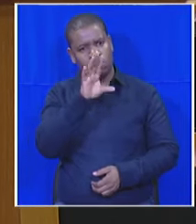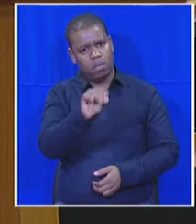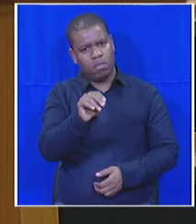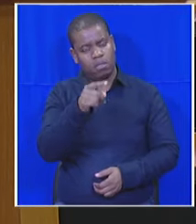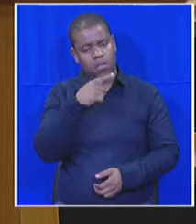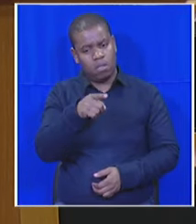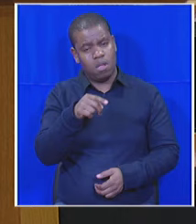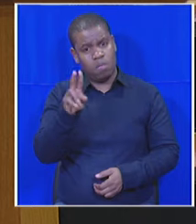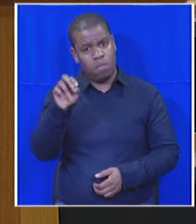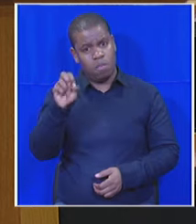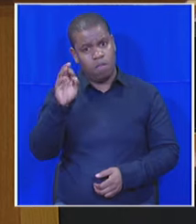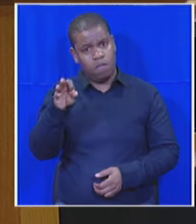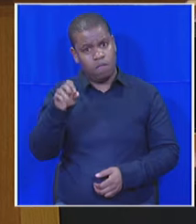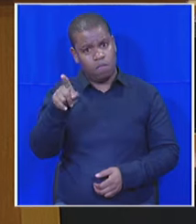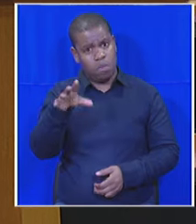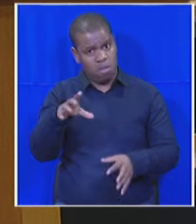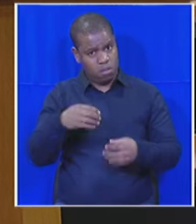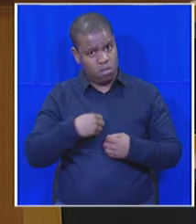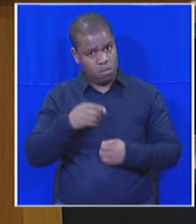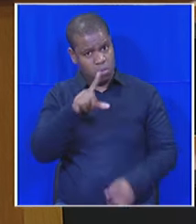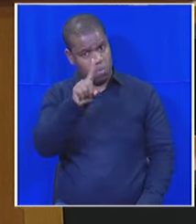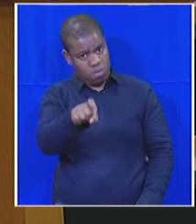of the NFP would be prepared to take a question.